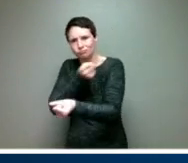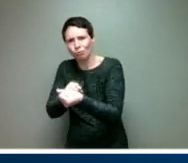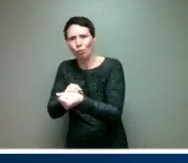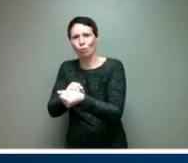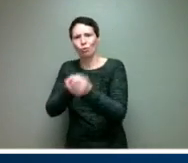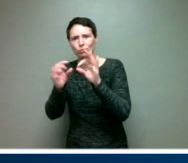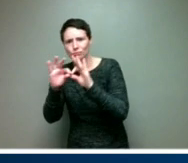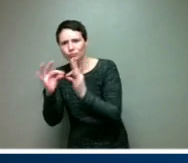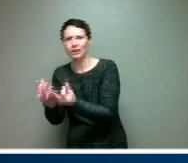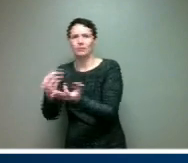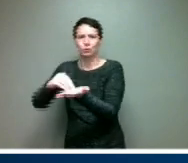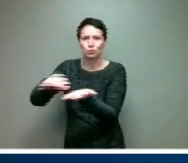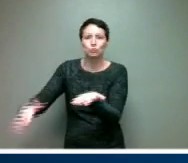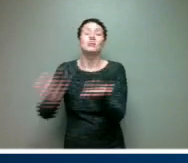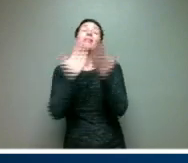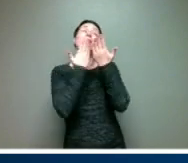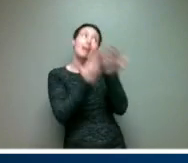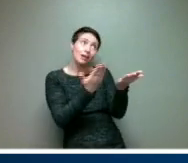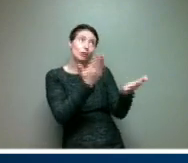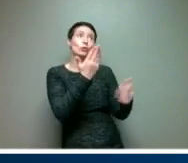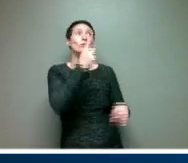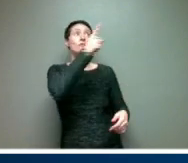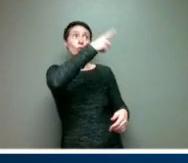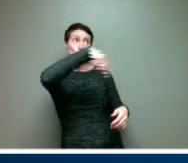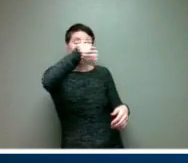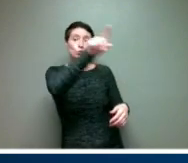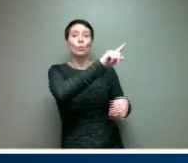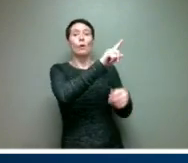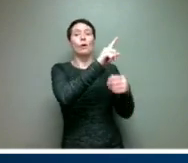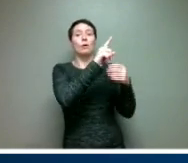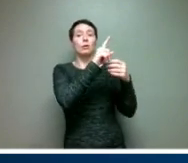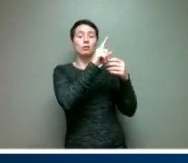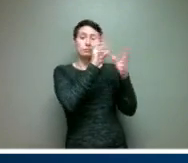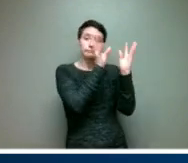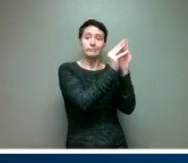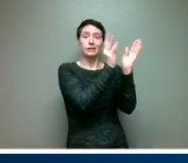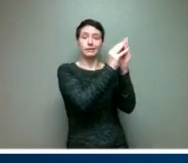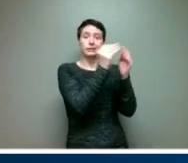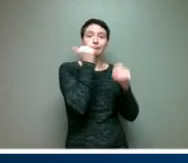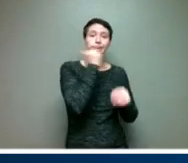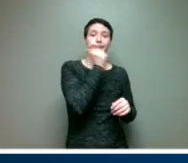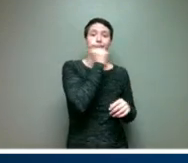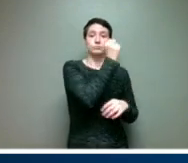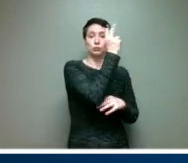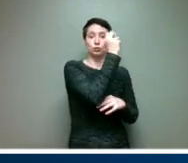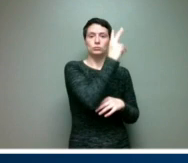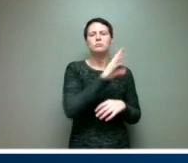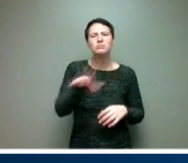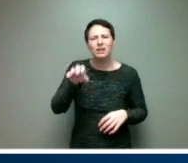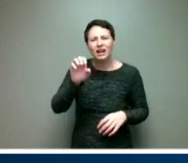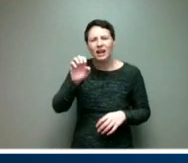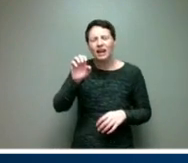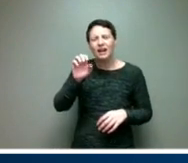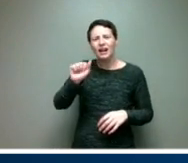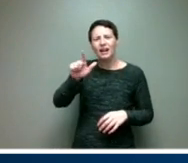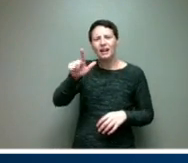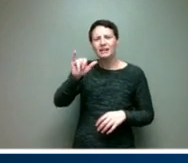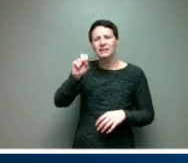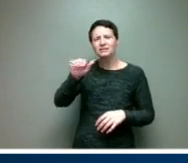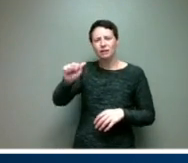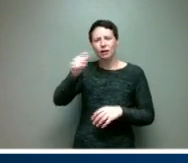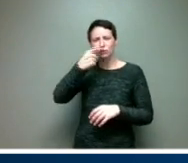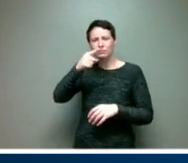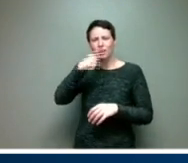And that's awesome. So thank you to that caller. Call Alicia, you can give that email address again so they can contact you. This is what